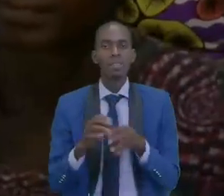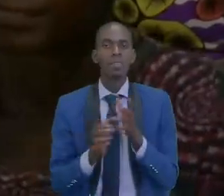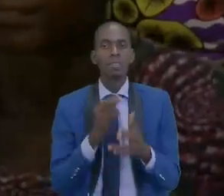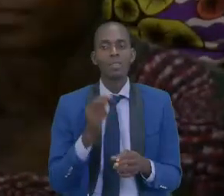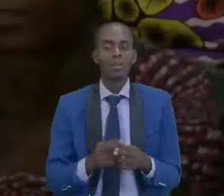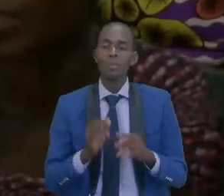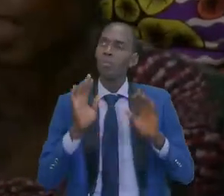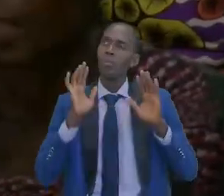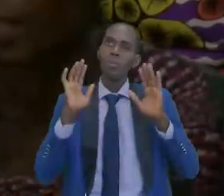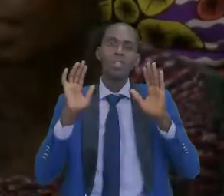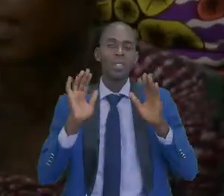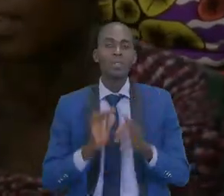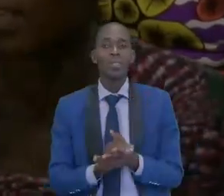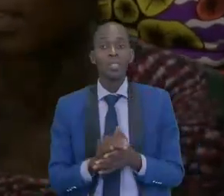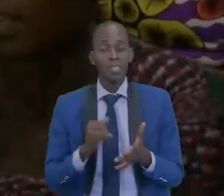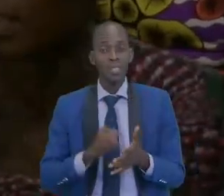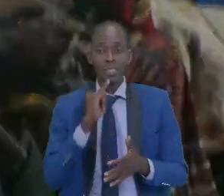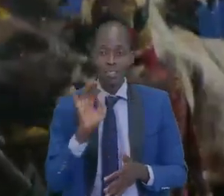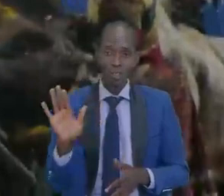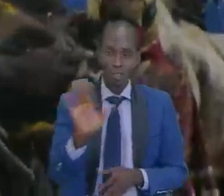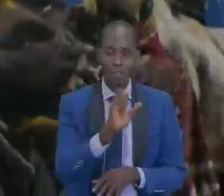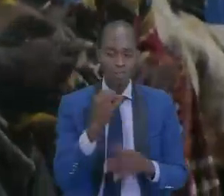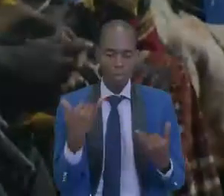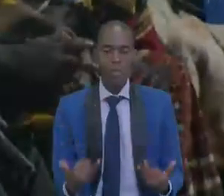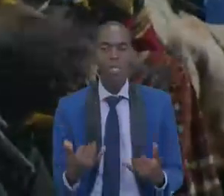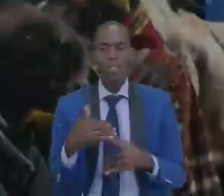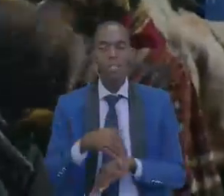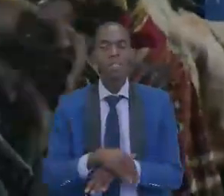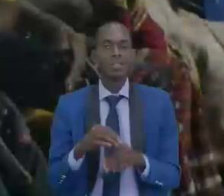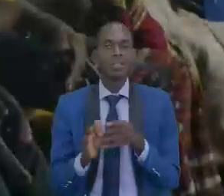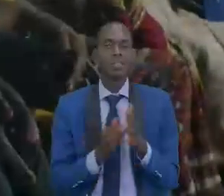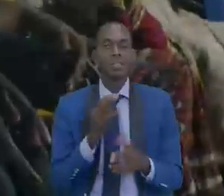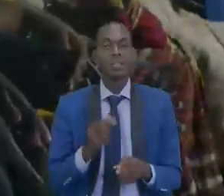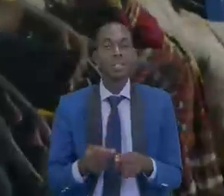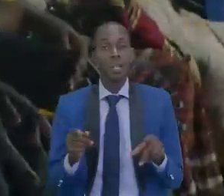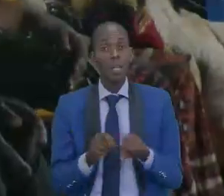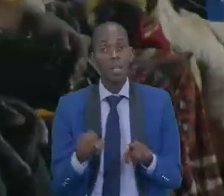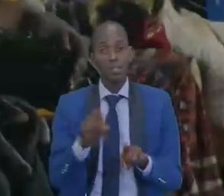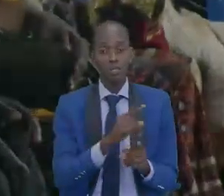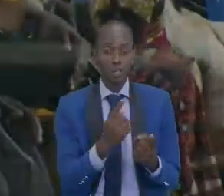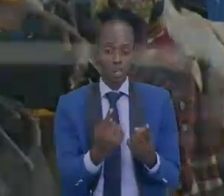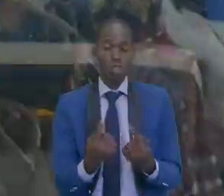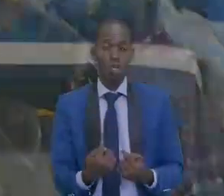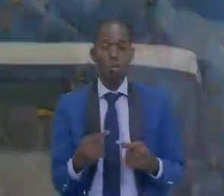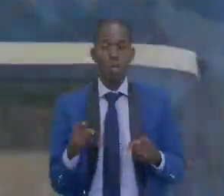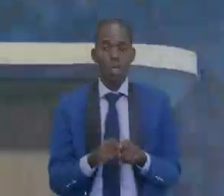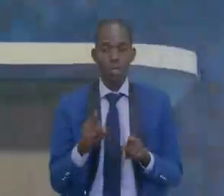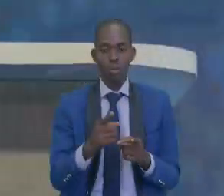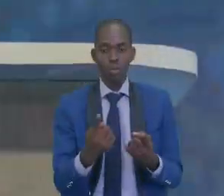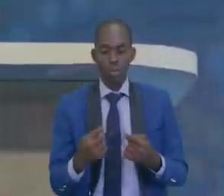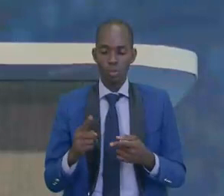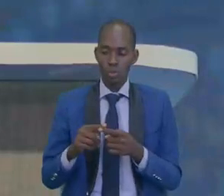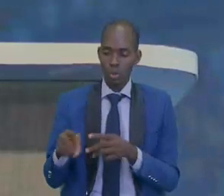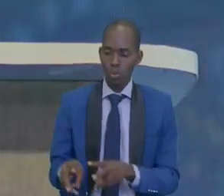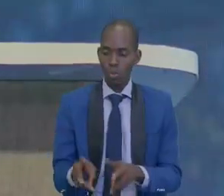Wonderful. It's yours tonight. As you come, as you get to the way of the